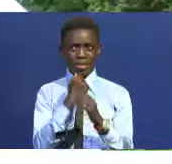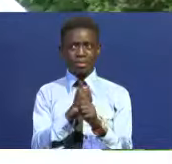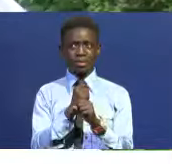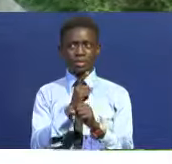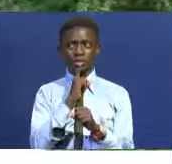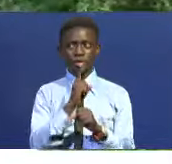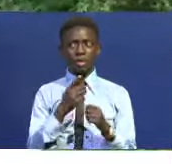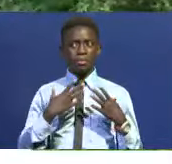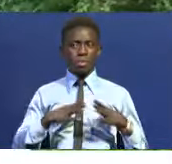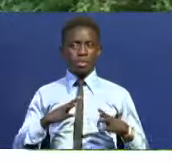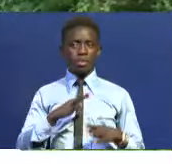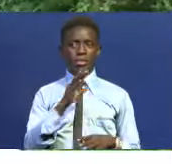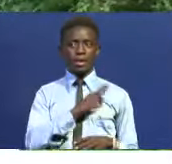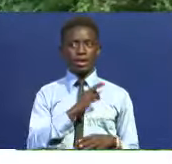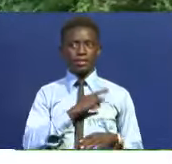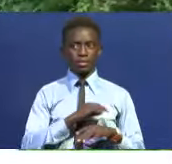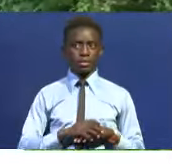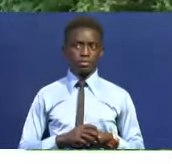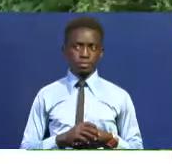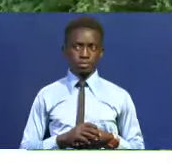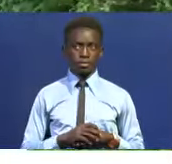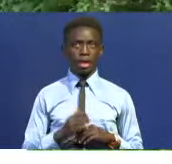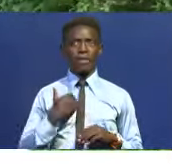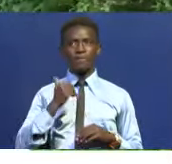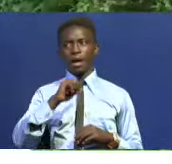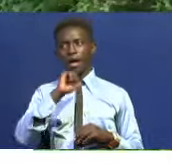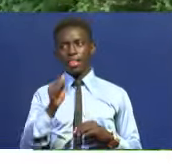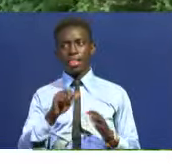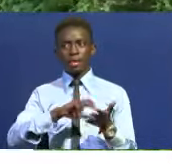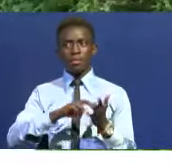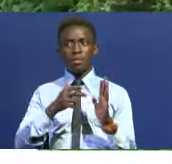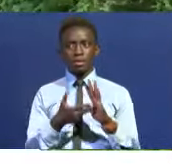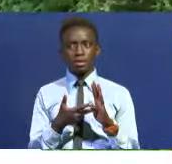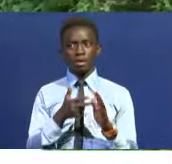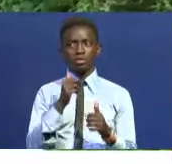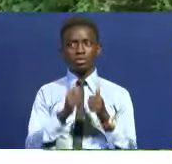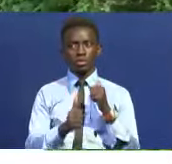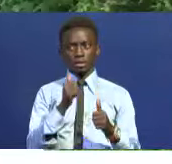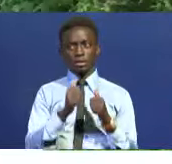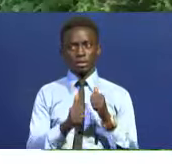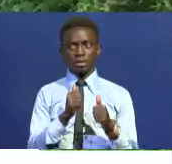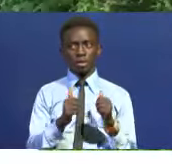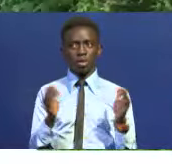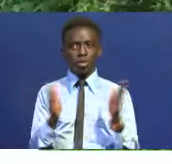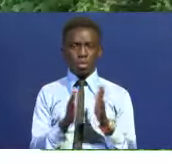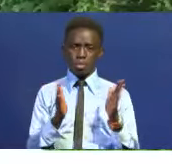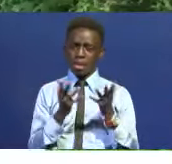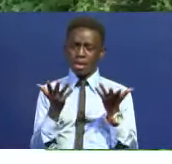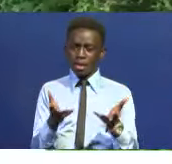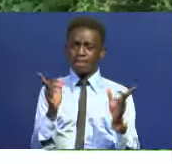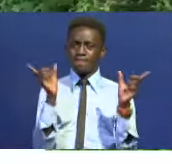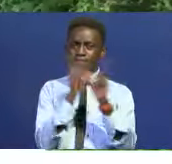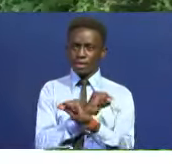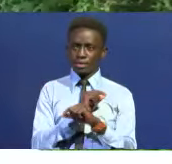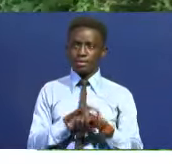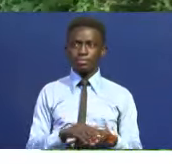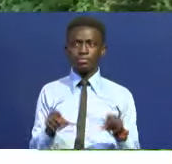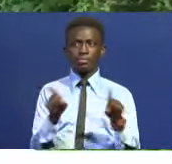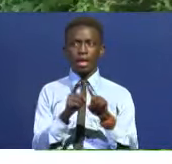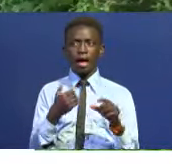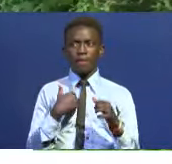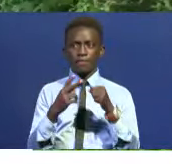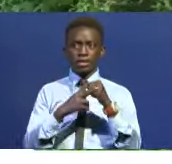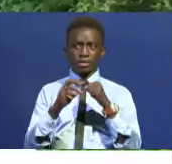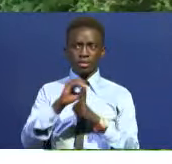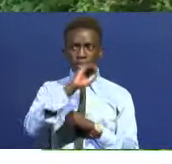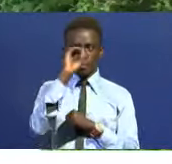people benefit. We have around 8 projects that are ongoing, almost at completion. We have over